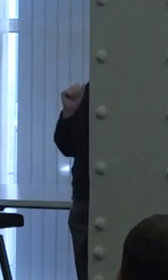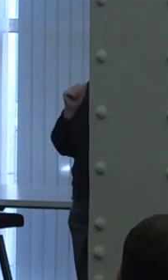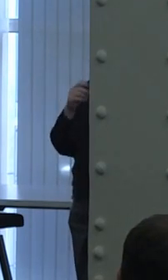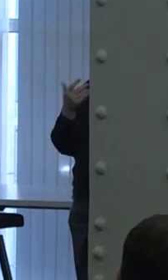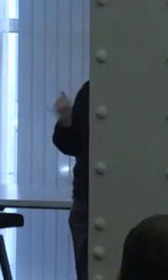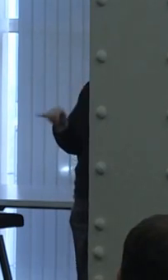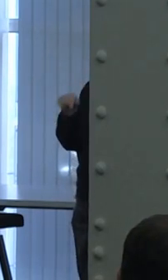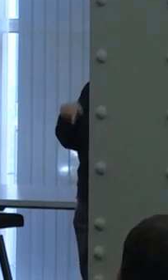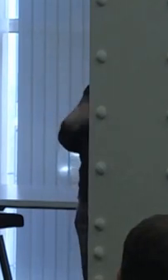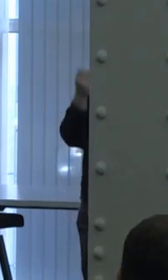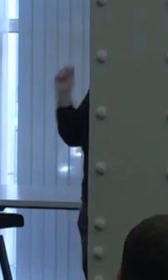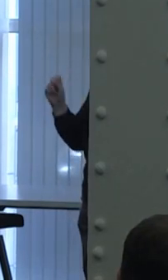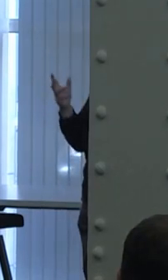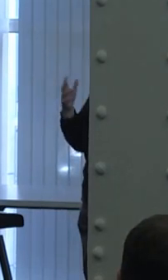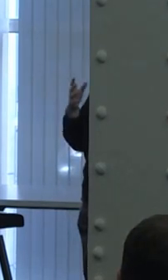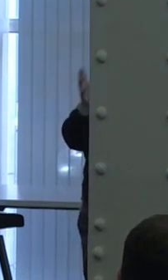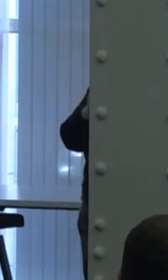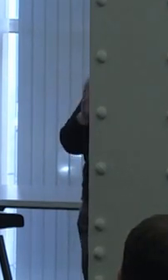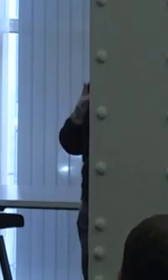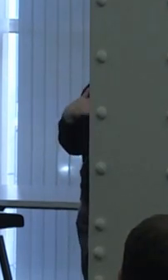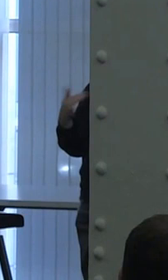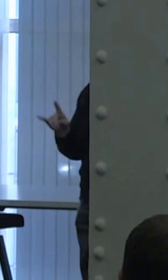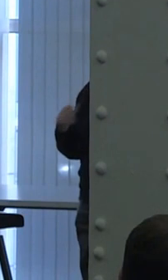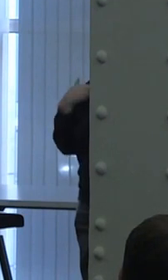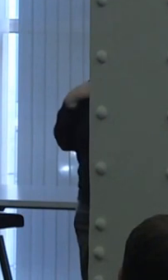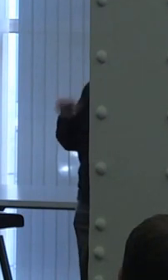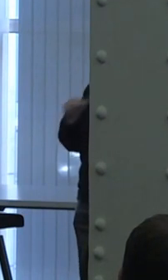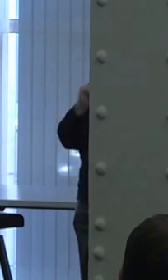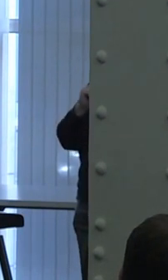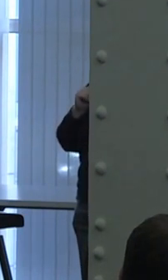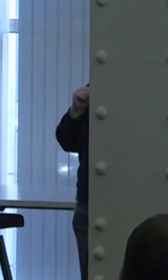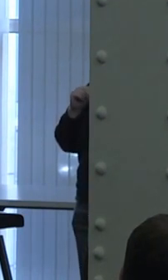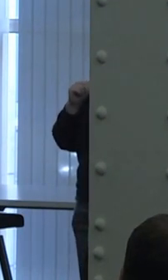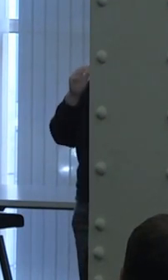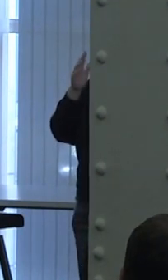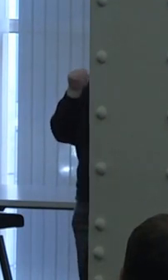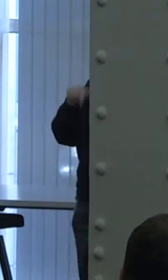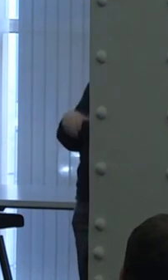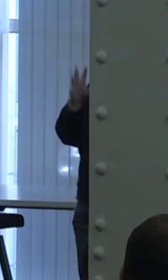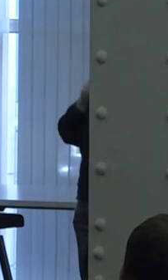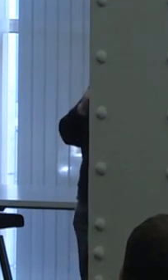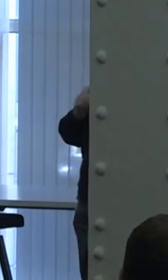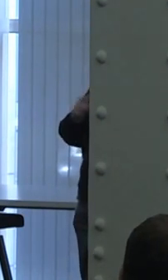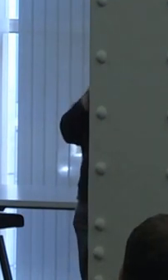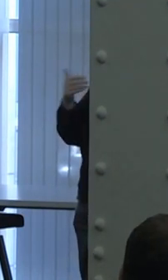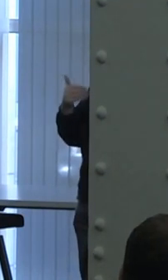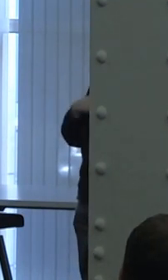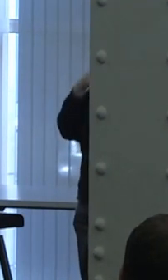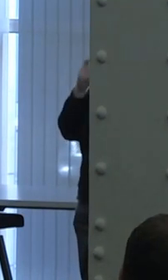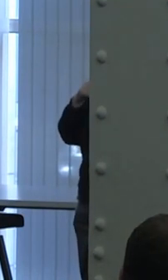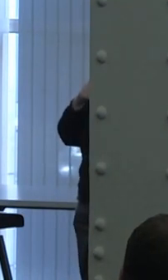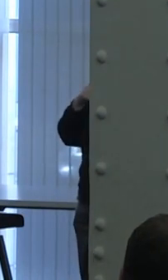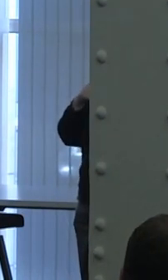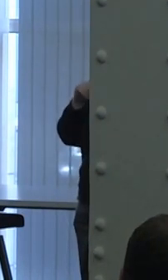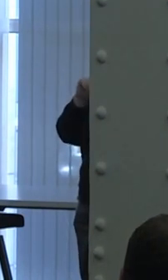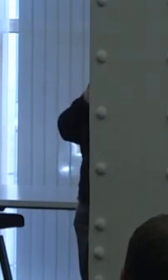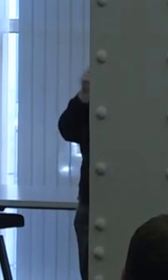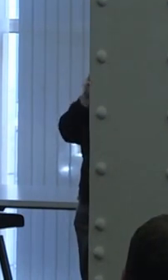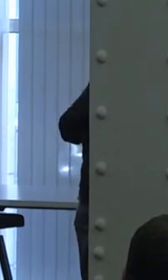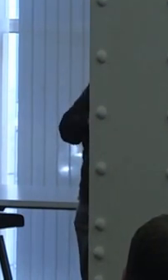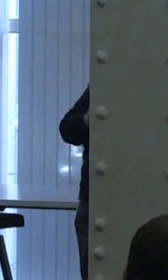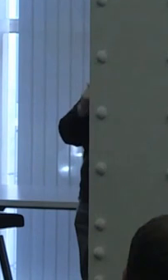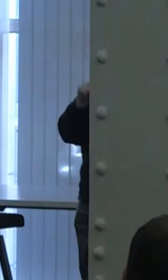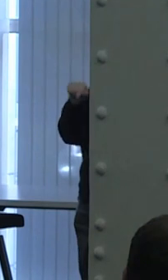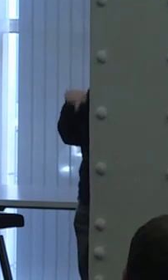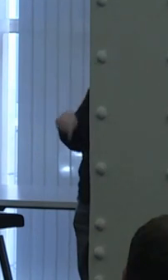immigration status, religion, and would rather conferences like this not happen. Which is frankly why I think conferences like this